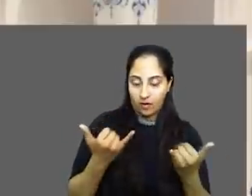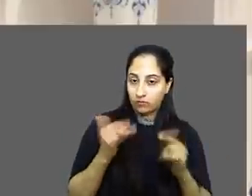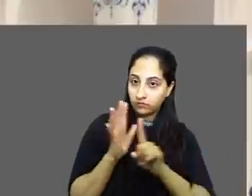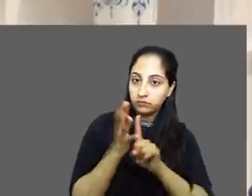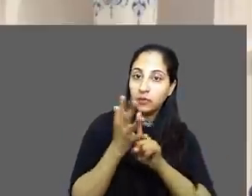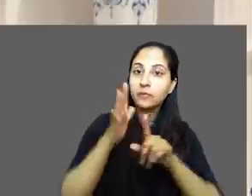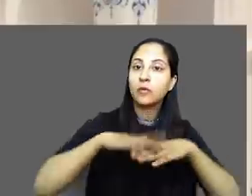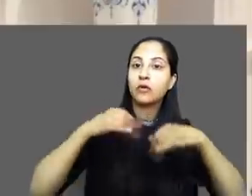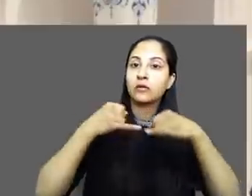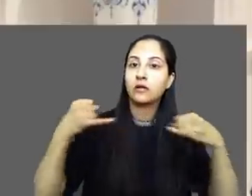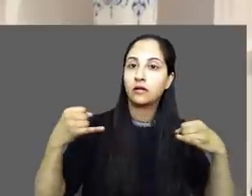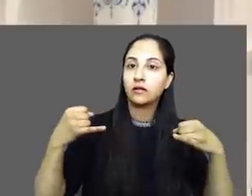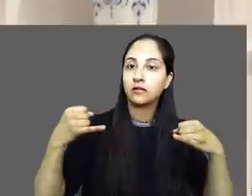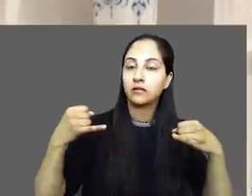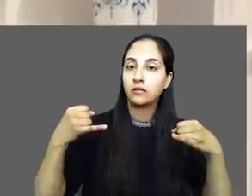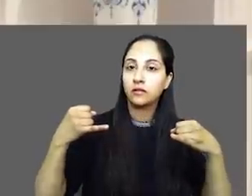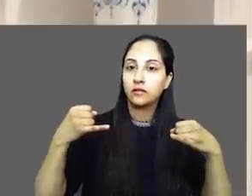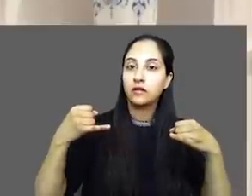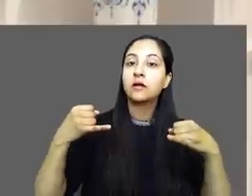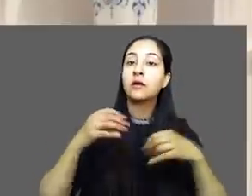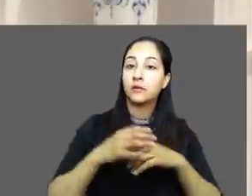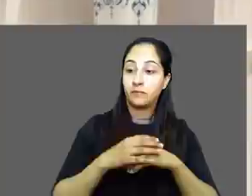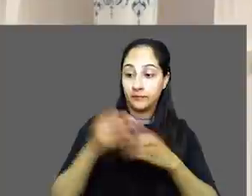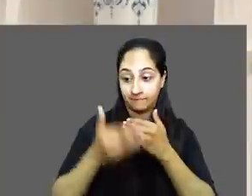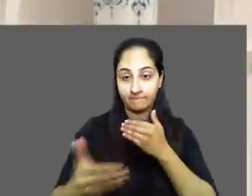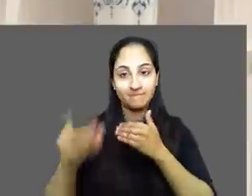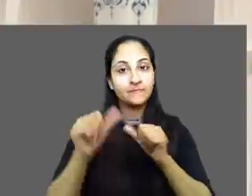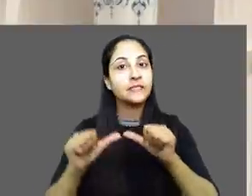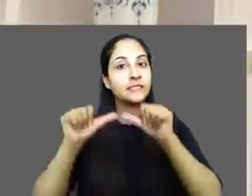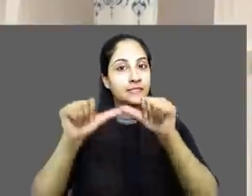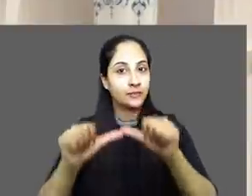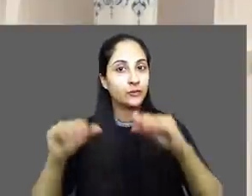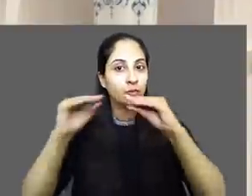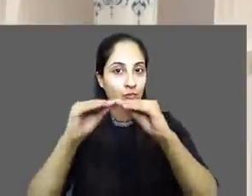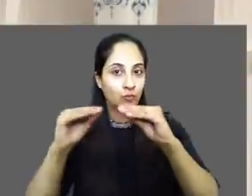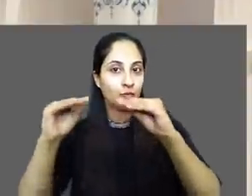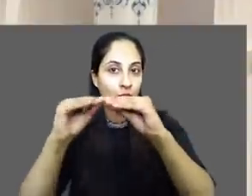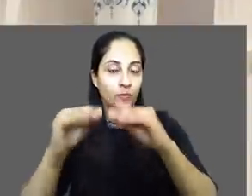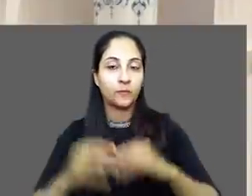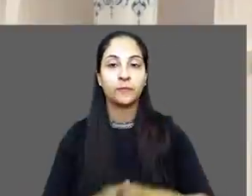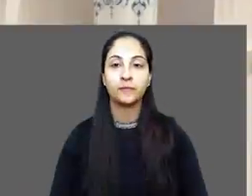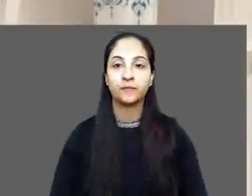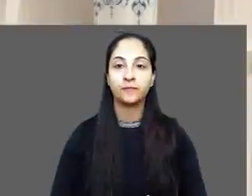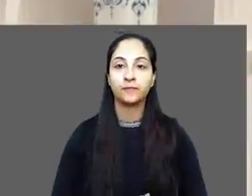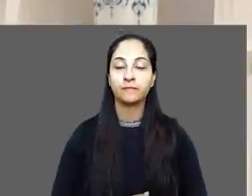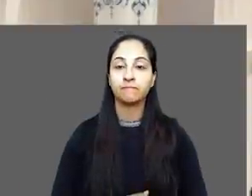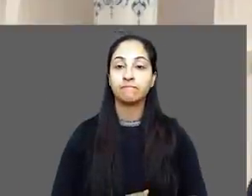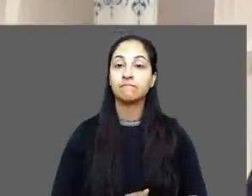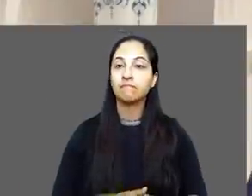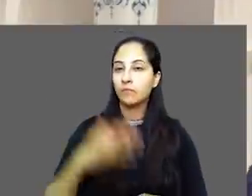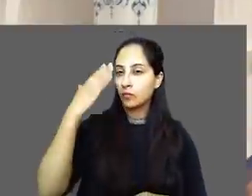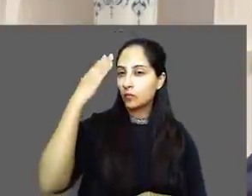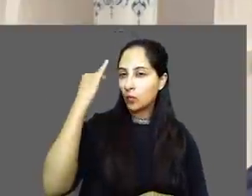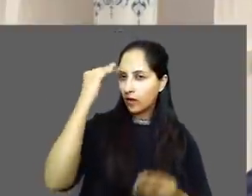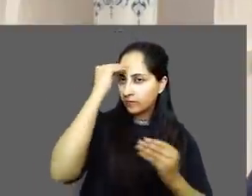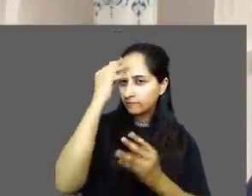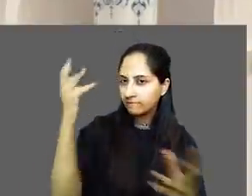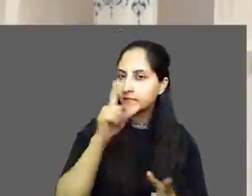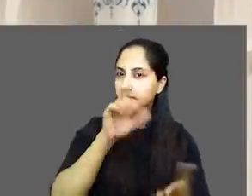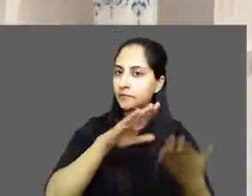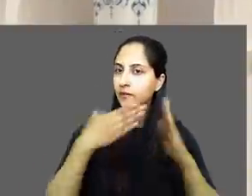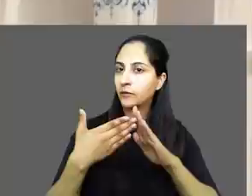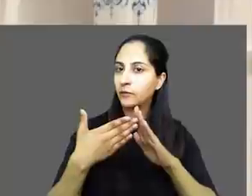what the implications are going to be. So, you know, the Jamaat has to think about these things, remain ahead of the